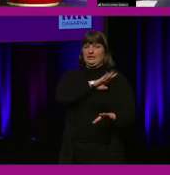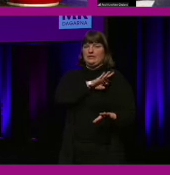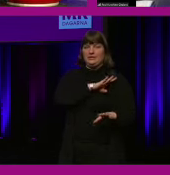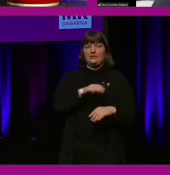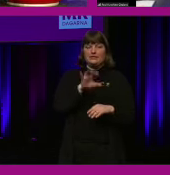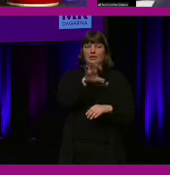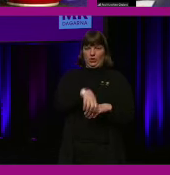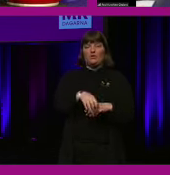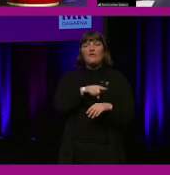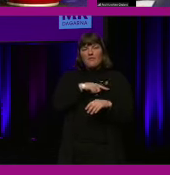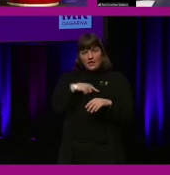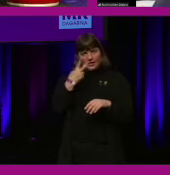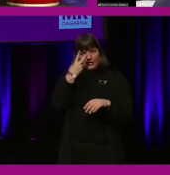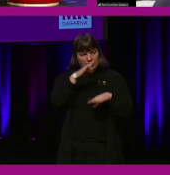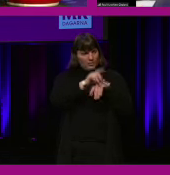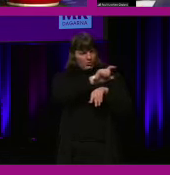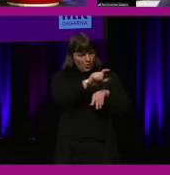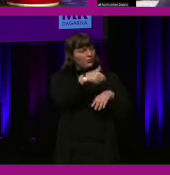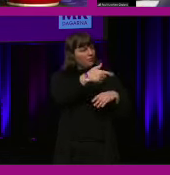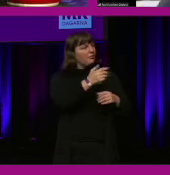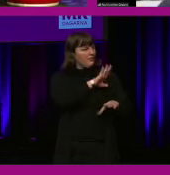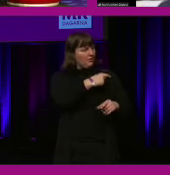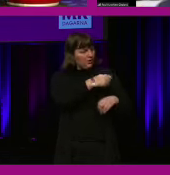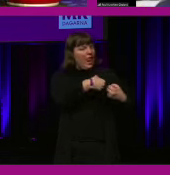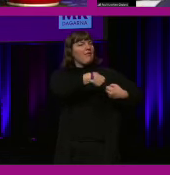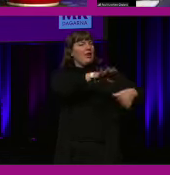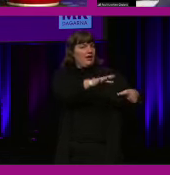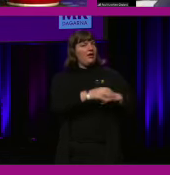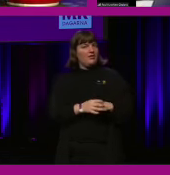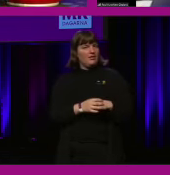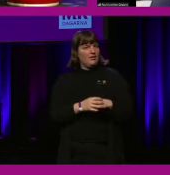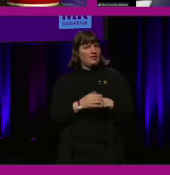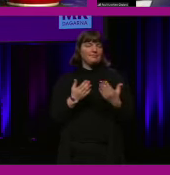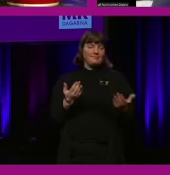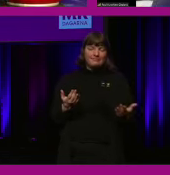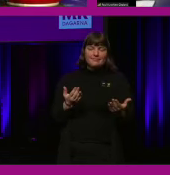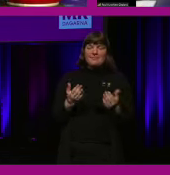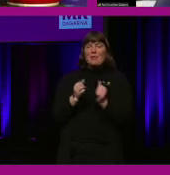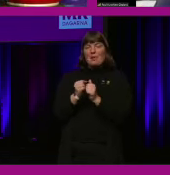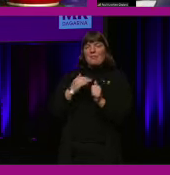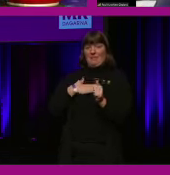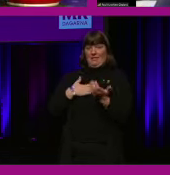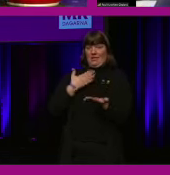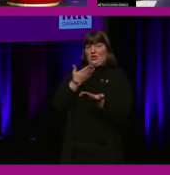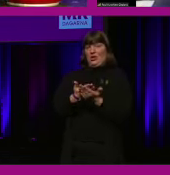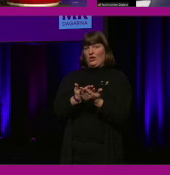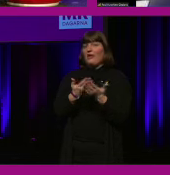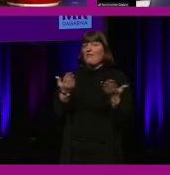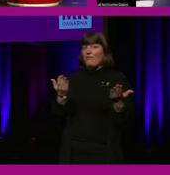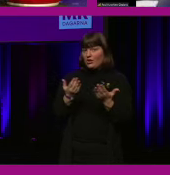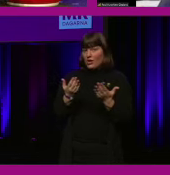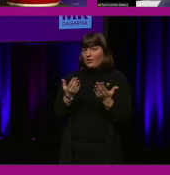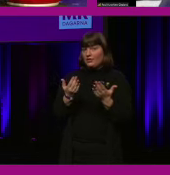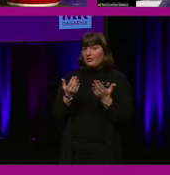bearers. We look to them to deliver. However, what I'm suggesting is that in